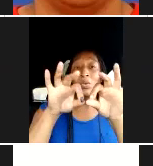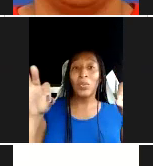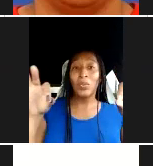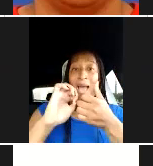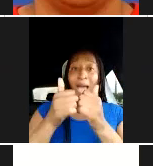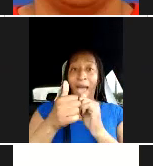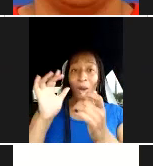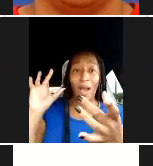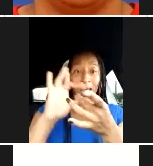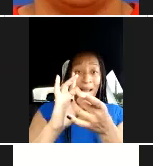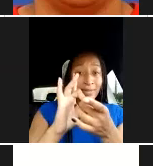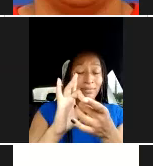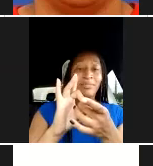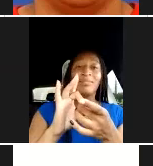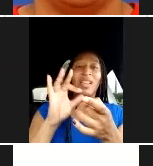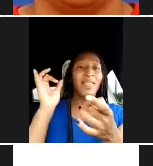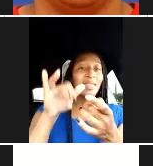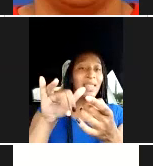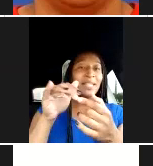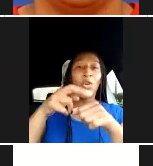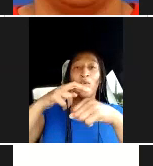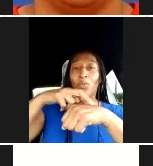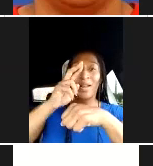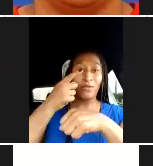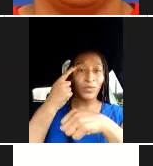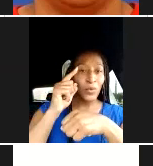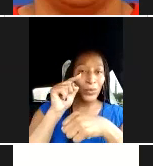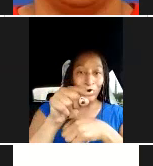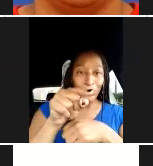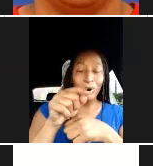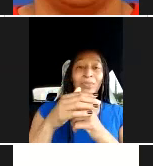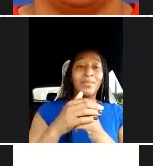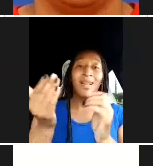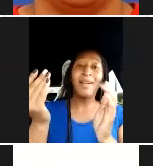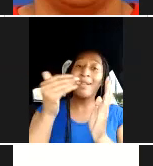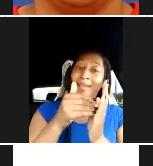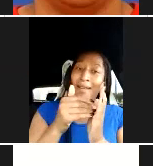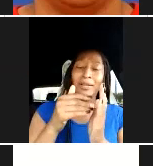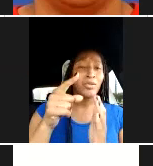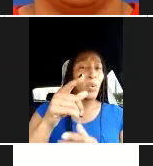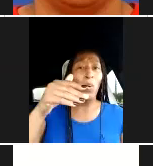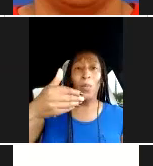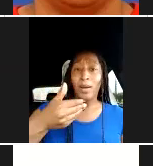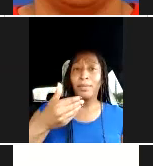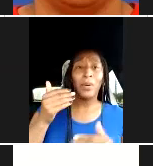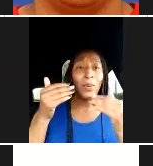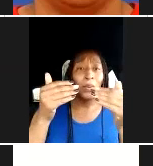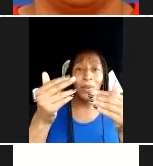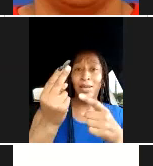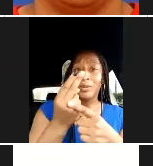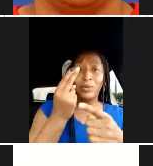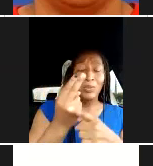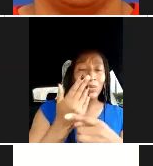So that's just a reference for you. But again, you are more than welcome to use any other reference materials that you